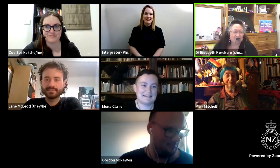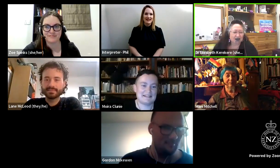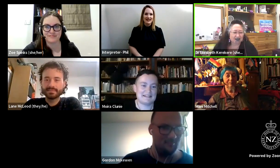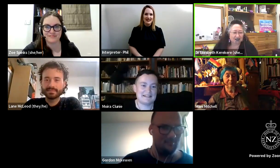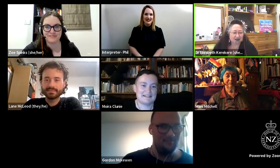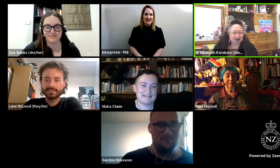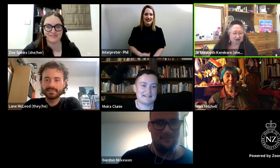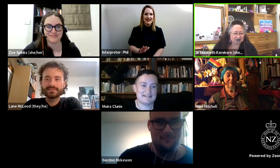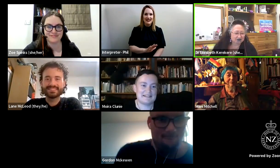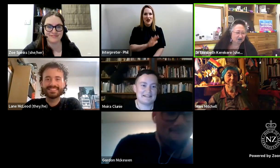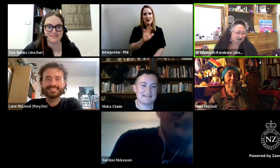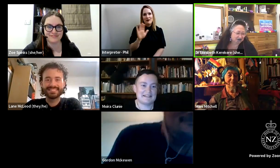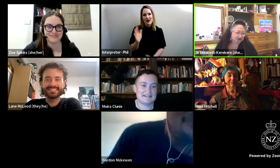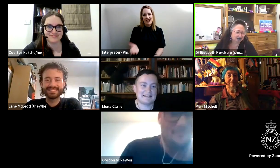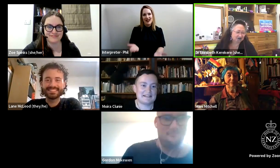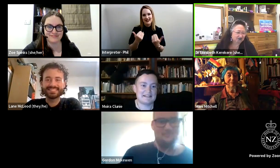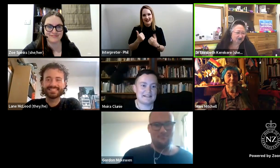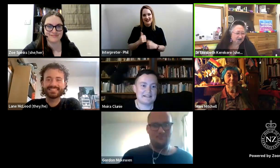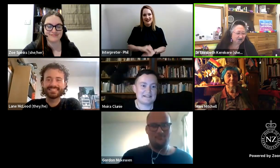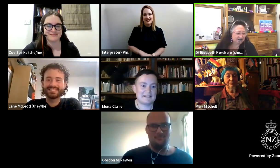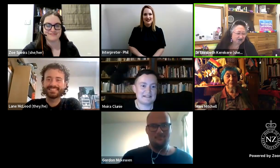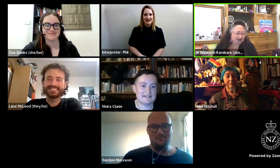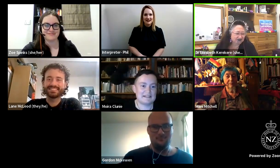No, my.